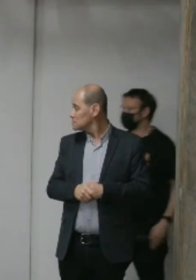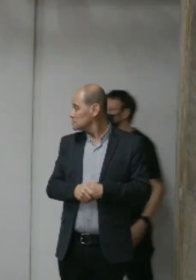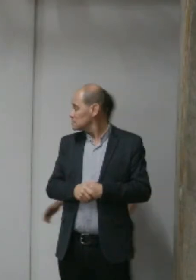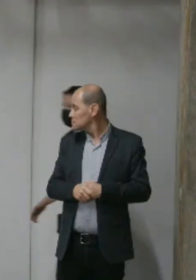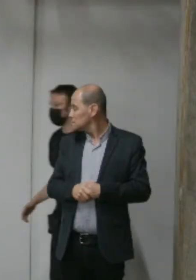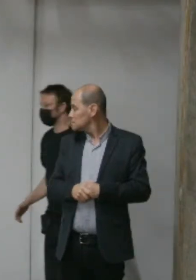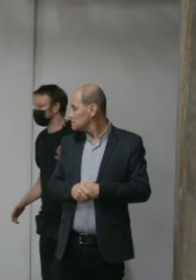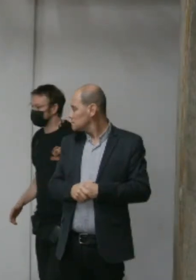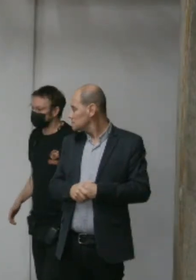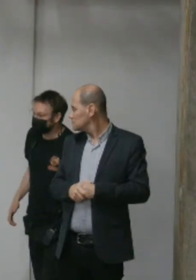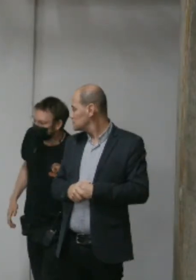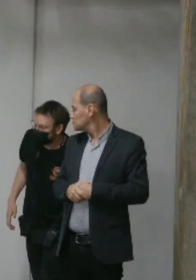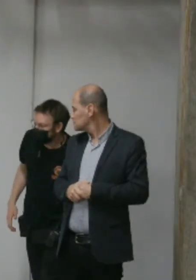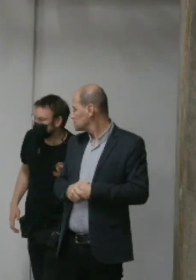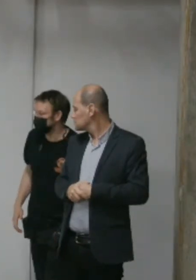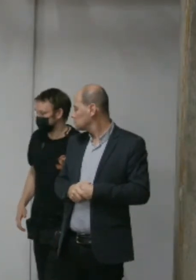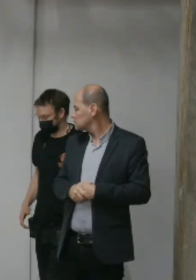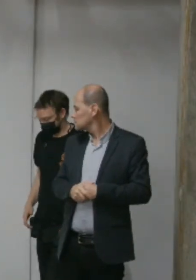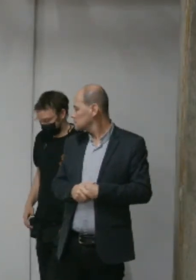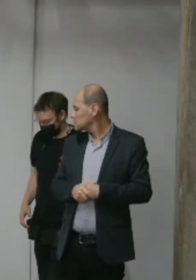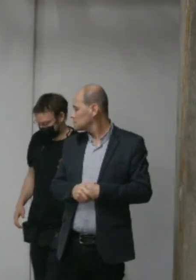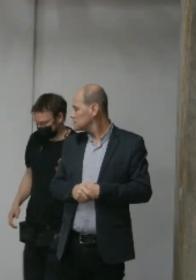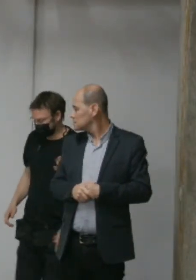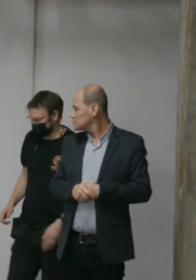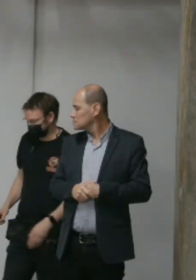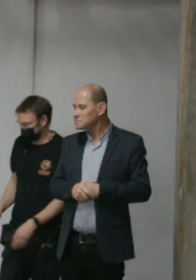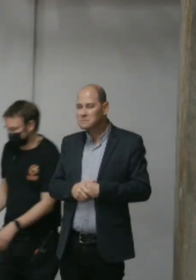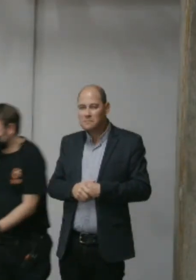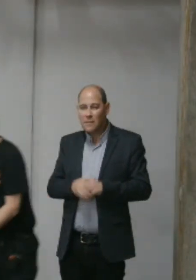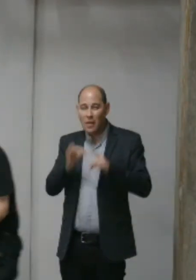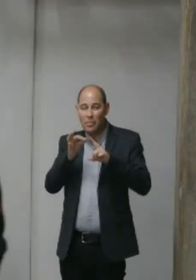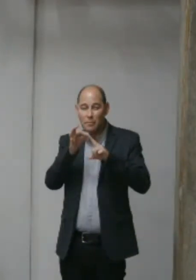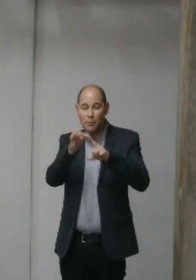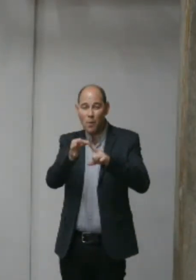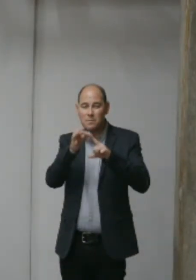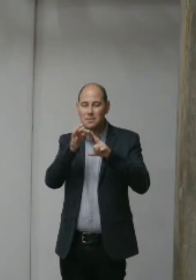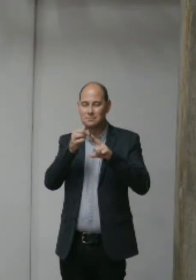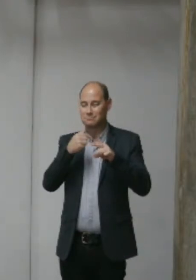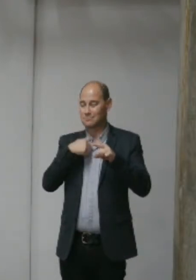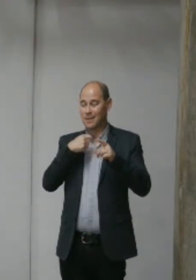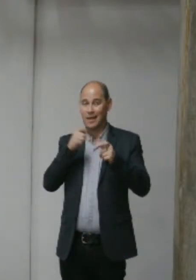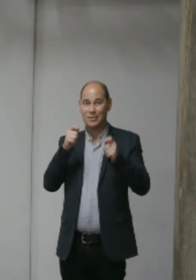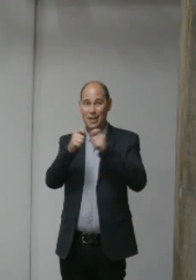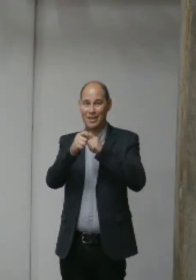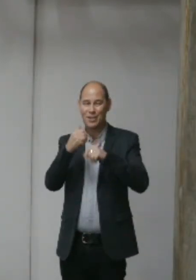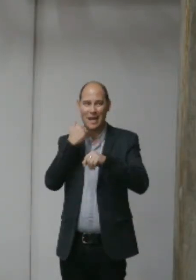The prompt, I think I slightly change it every time I say it, don't I, was